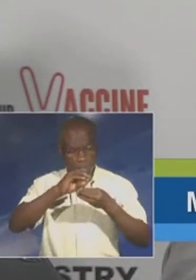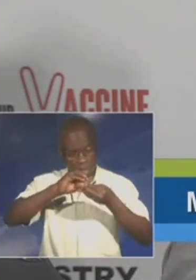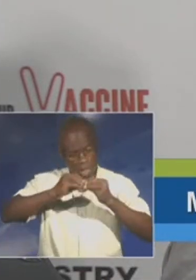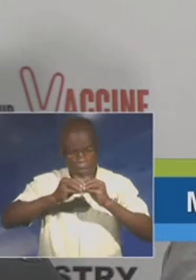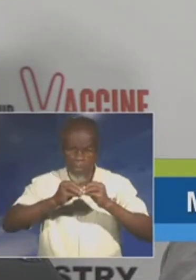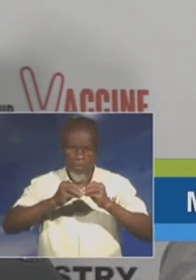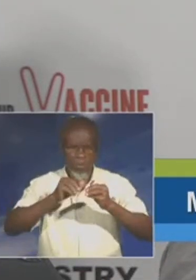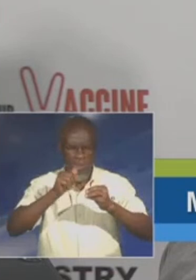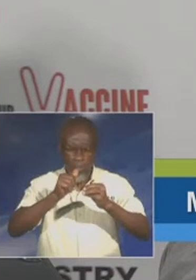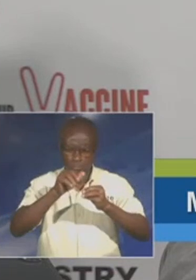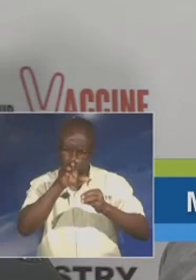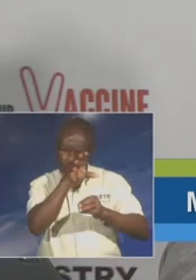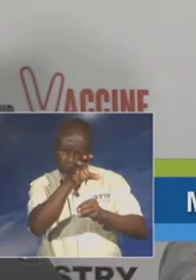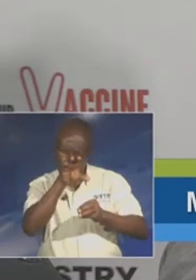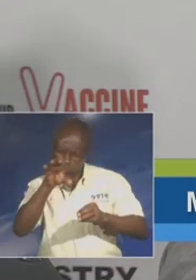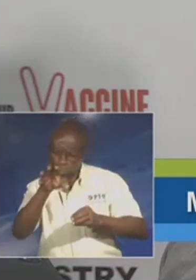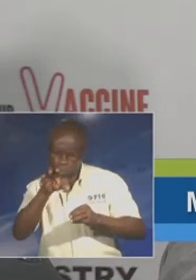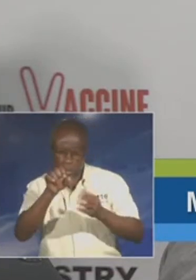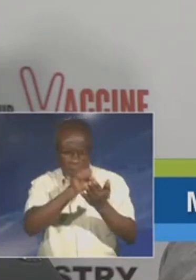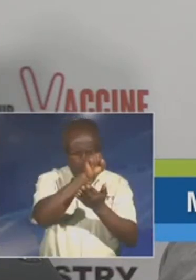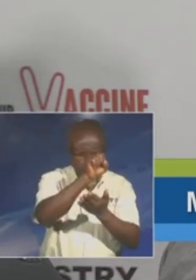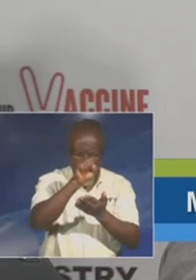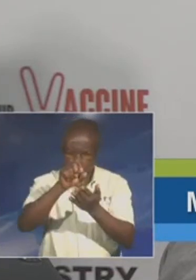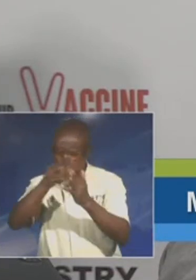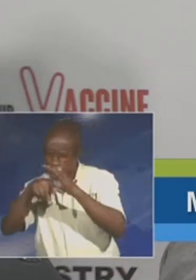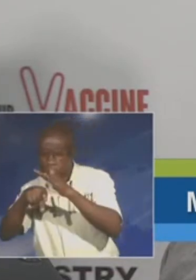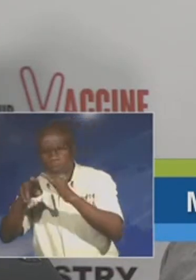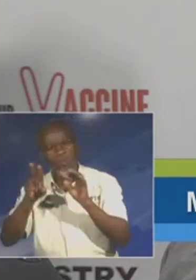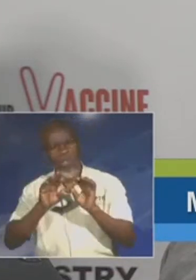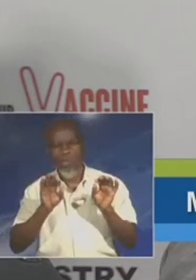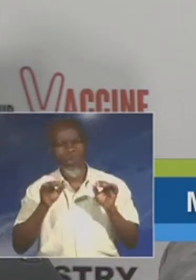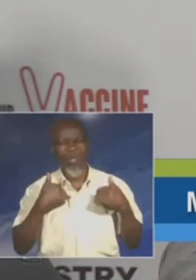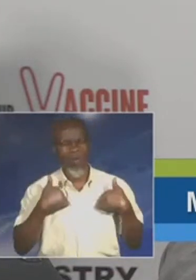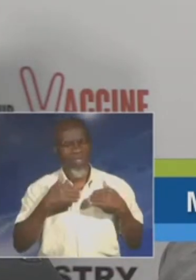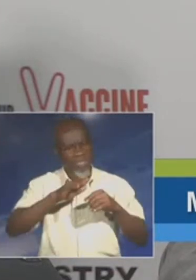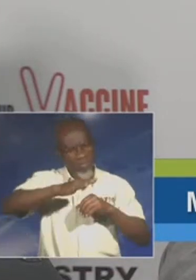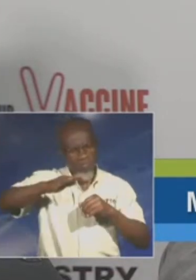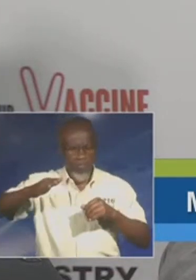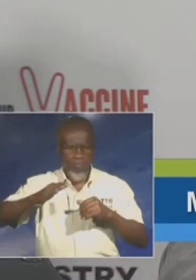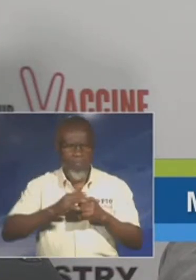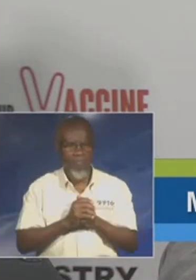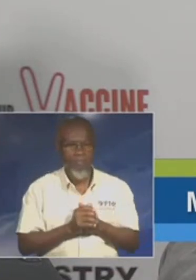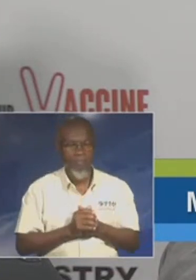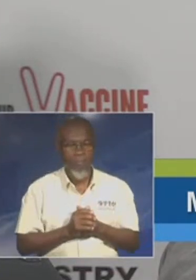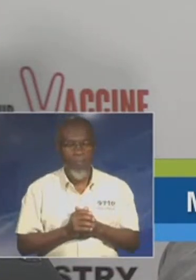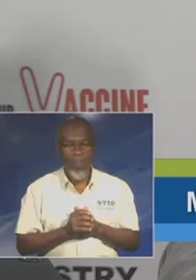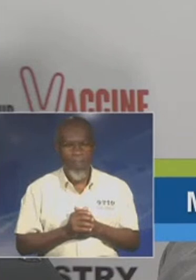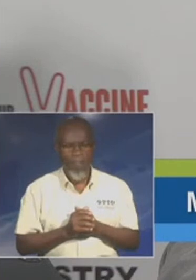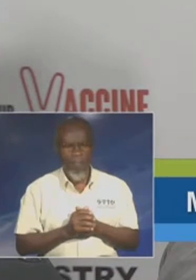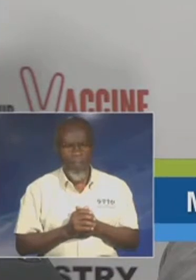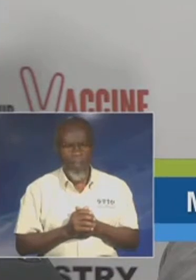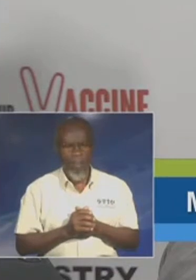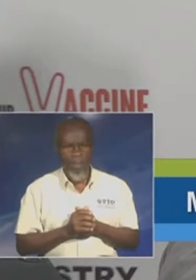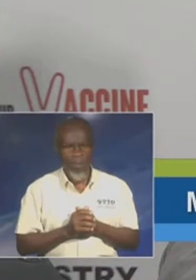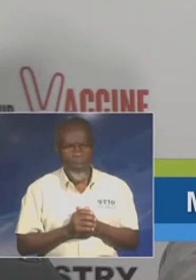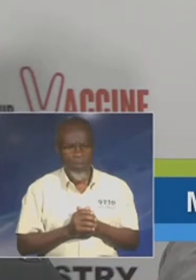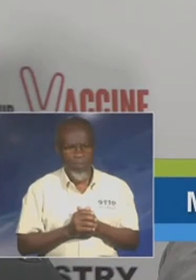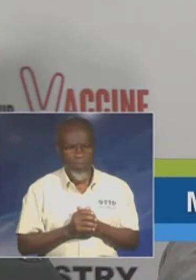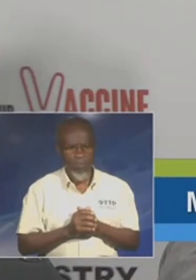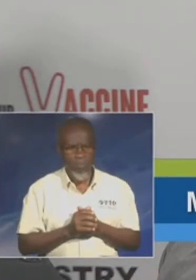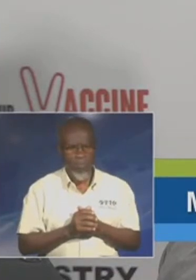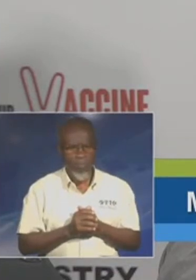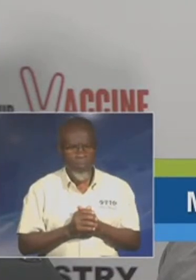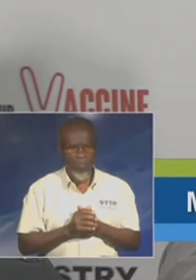remember on Easter Sunday, when we had no deaths for that day, that I spoke to media